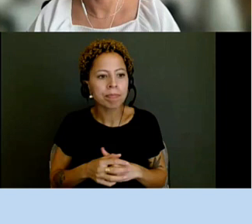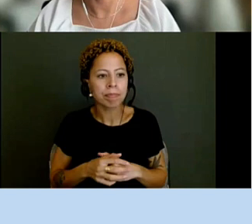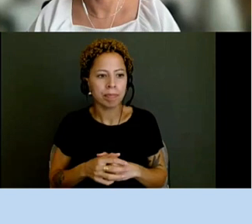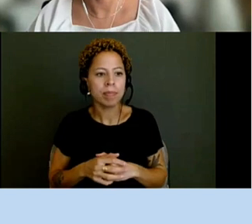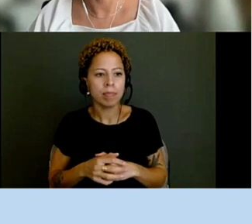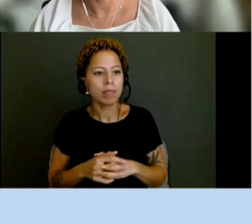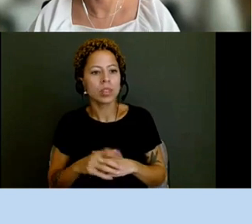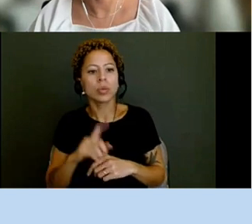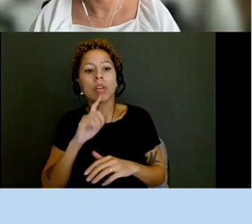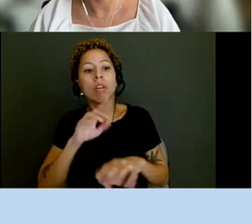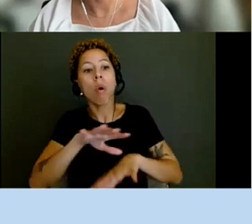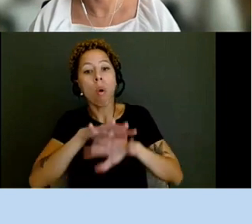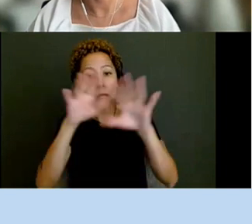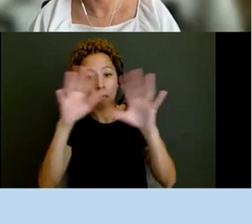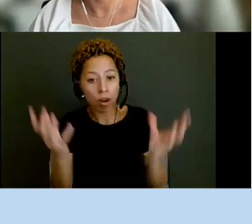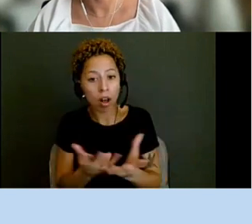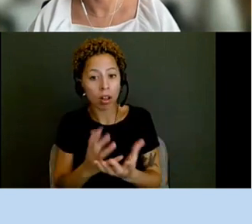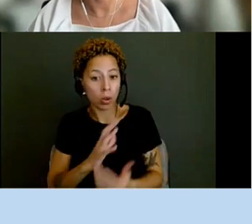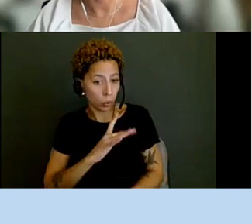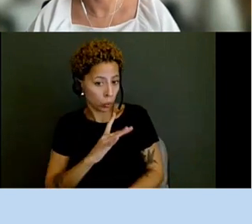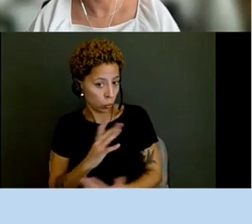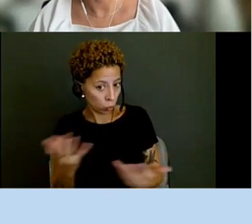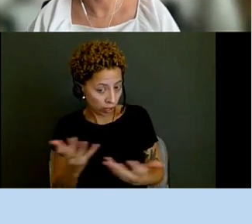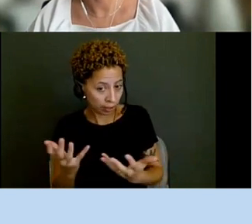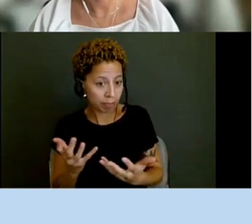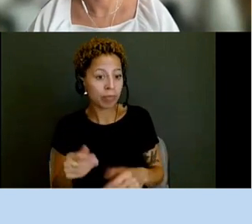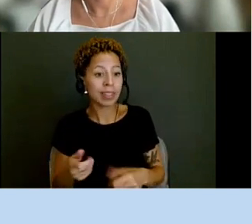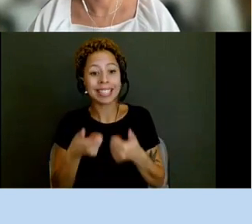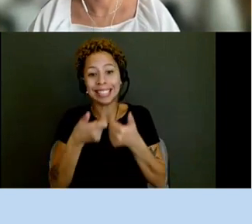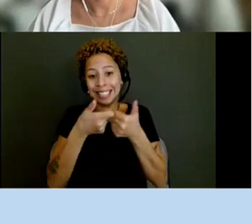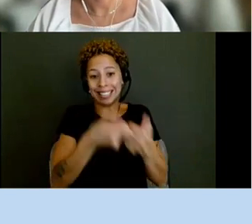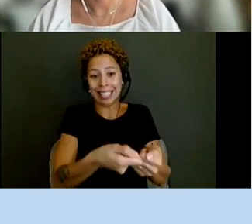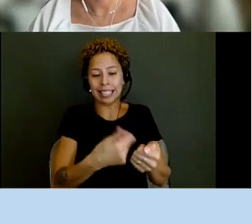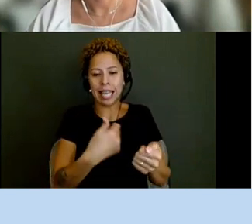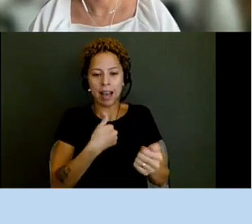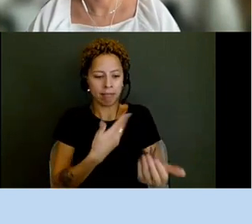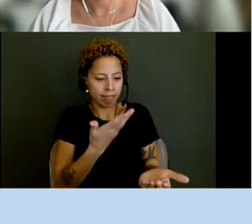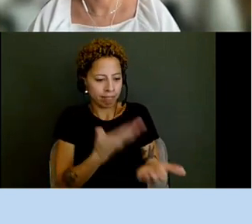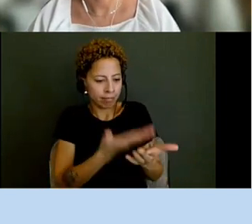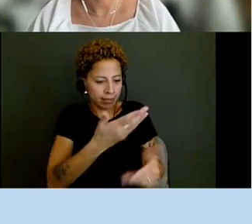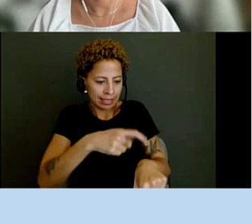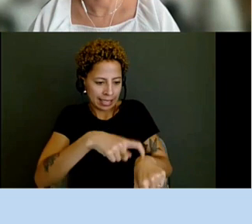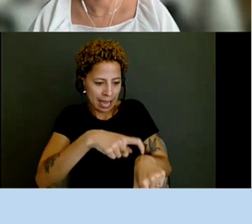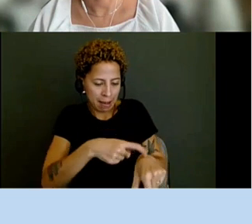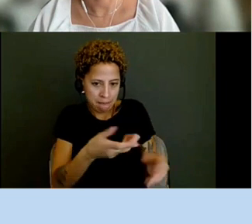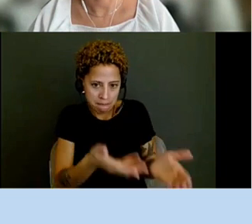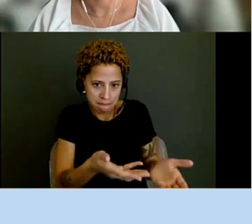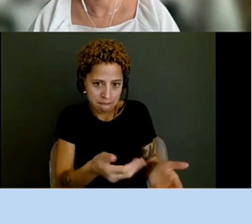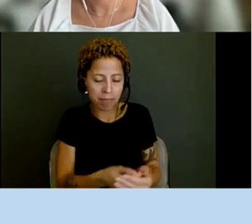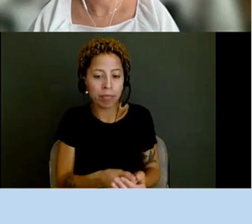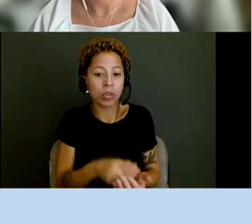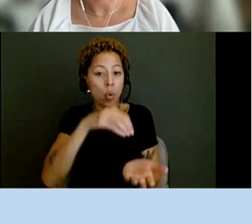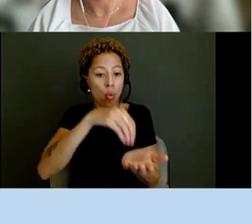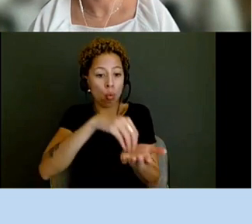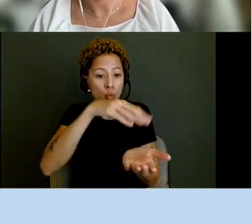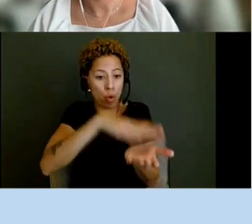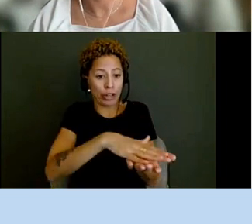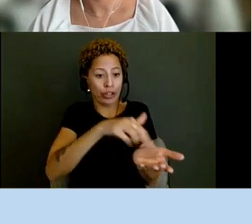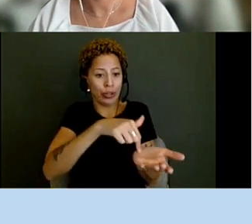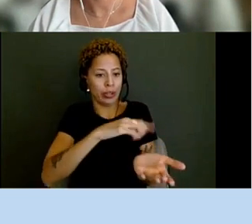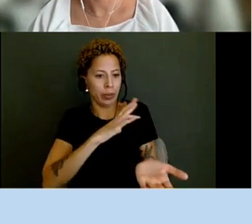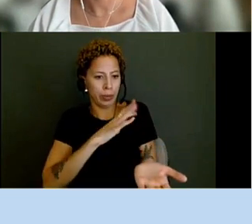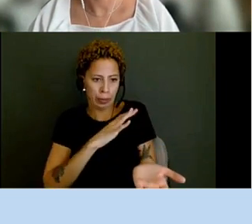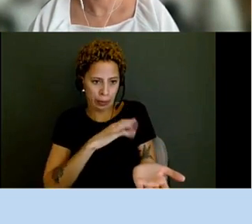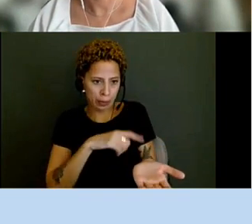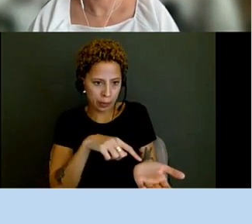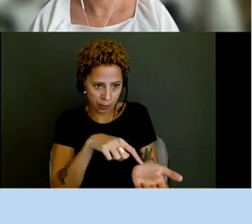like that our texts are time-stamped. It's always nice to have a record, so we like that. We